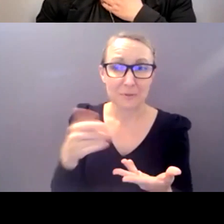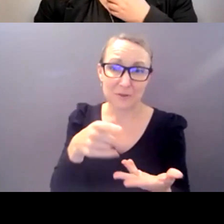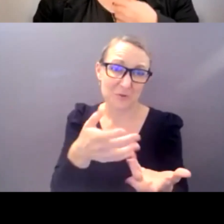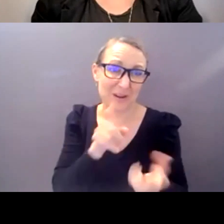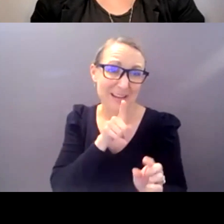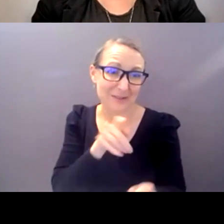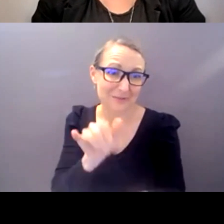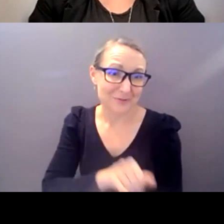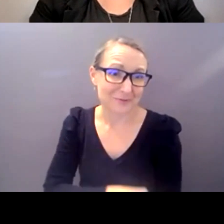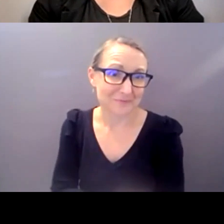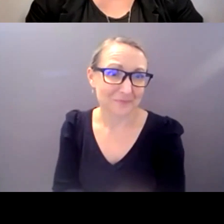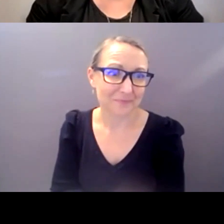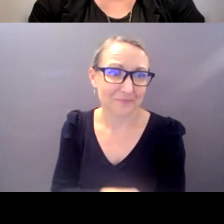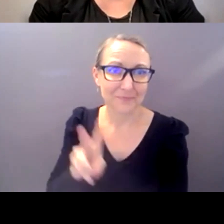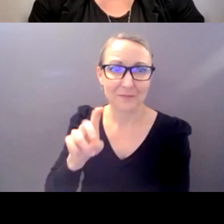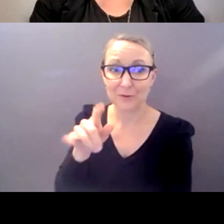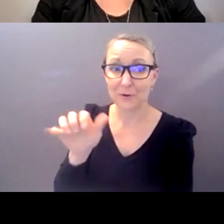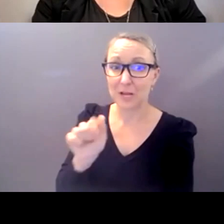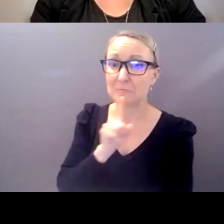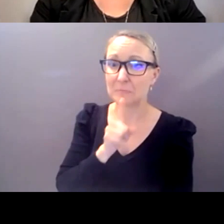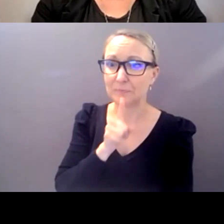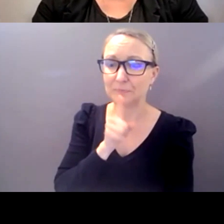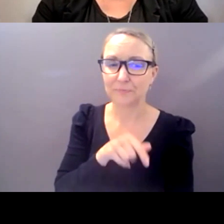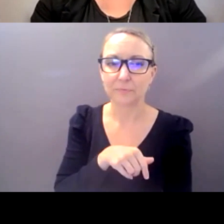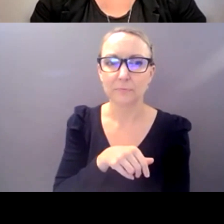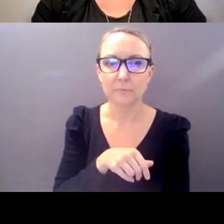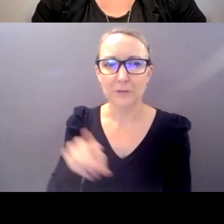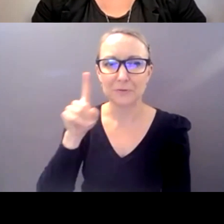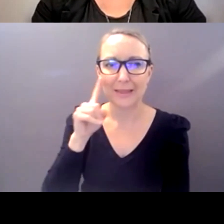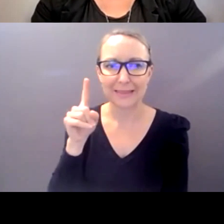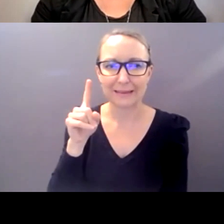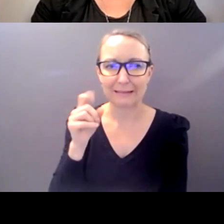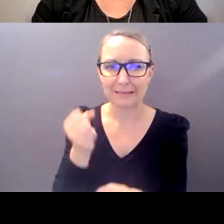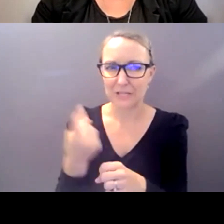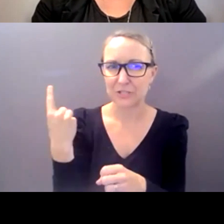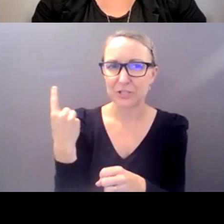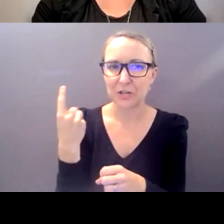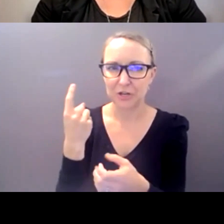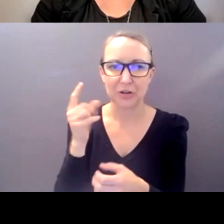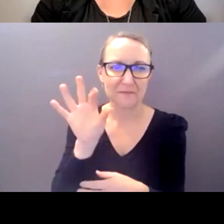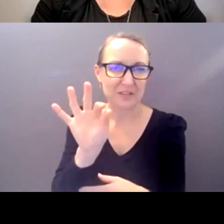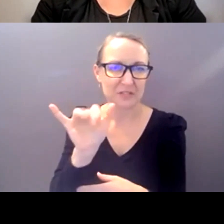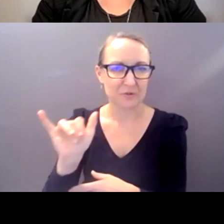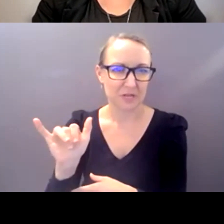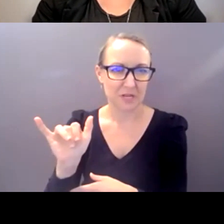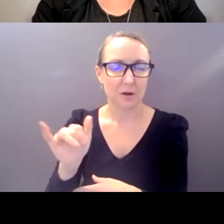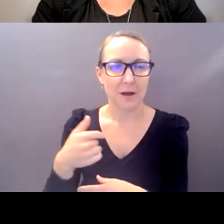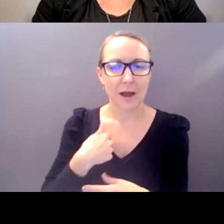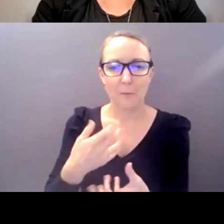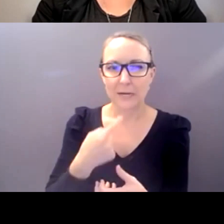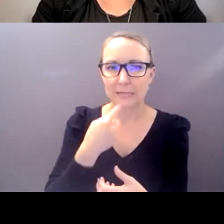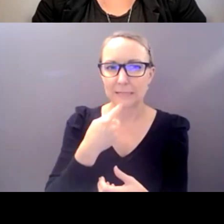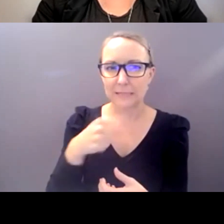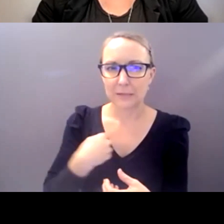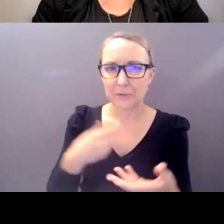as well. So sure. So I think last fiscal year, I want to say we